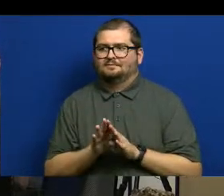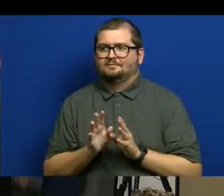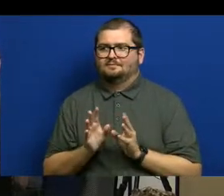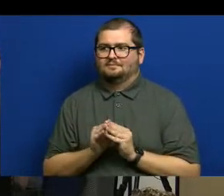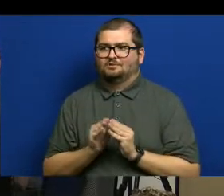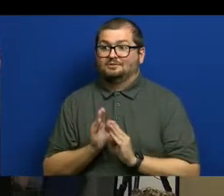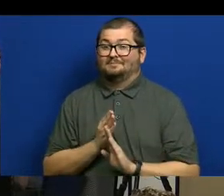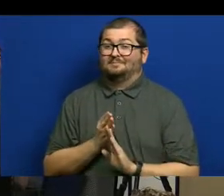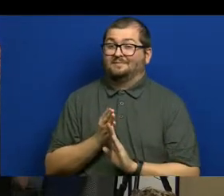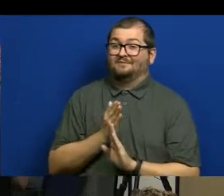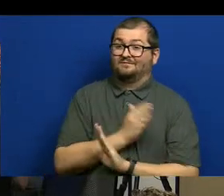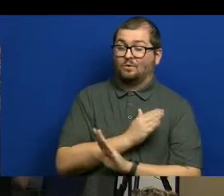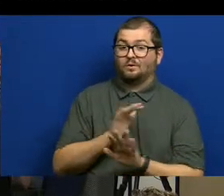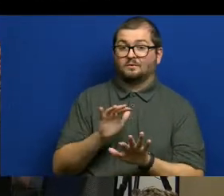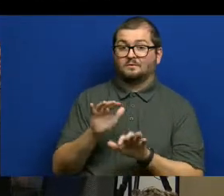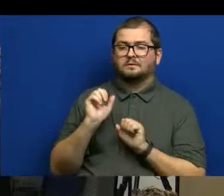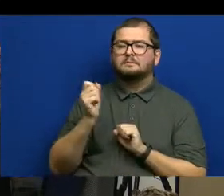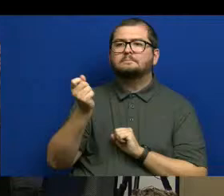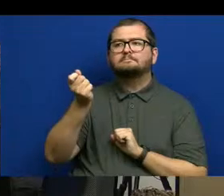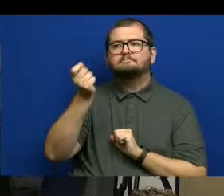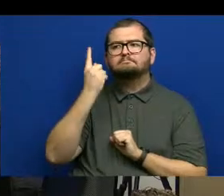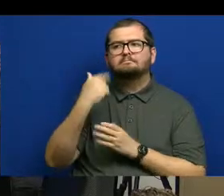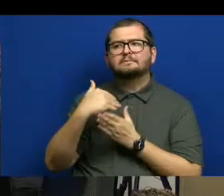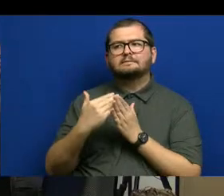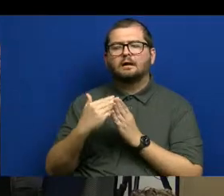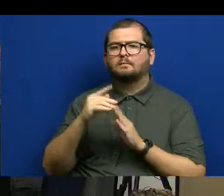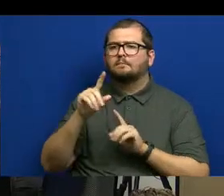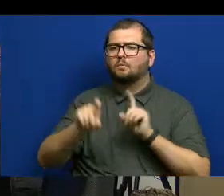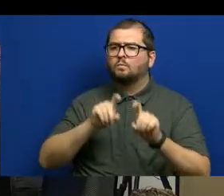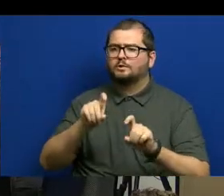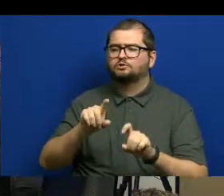adjourning? Because there's some questions I think need to be answered.